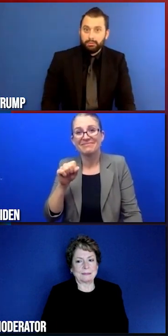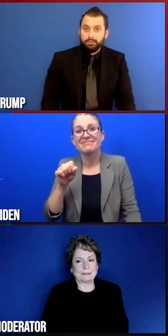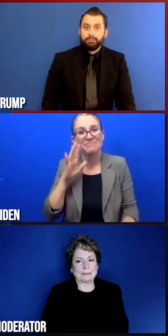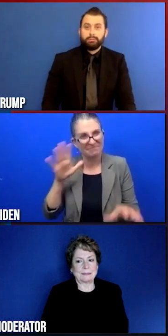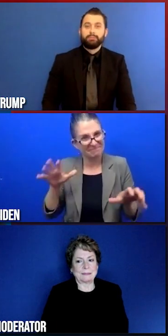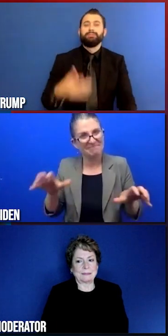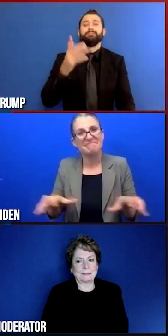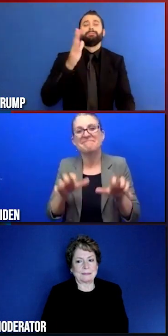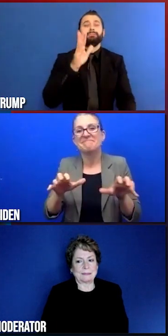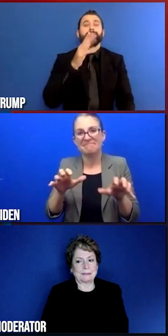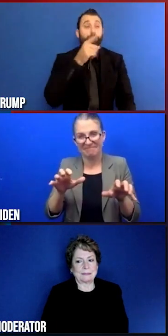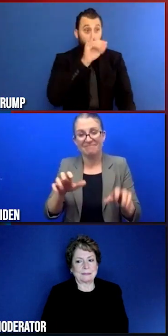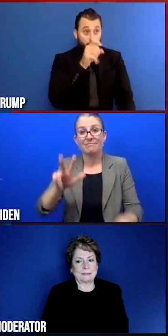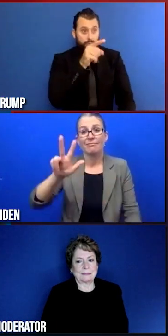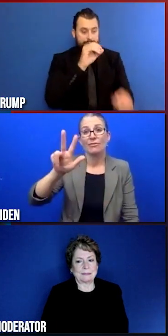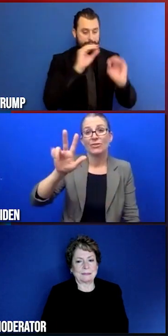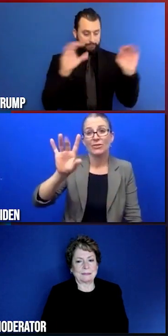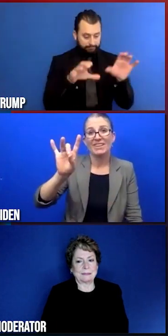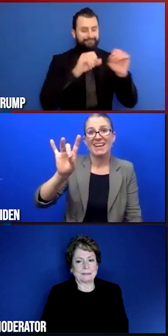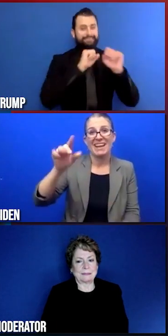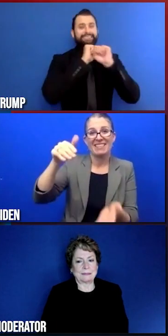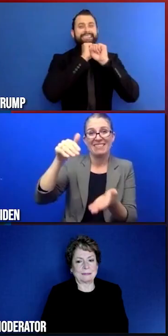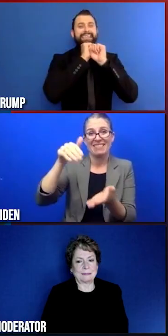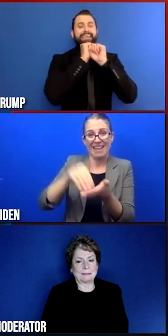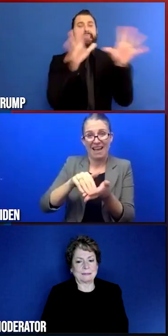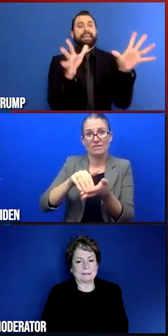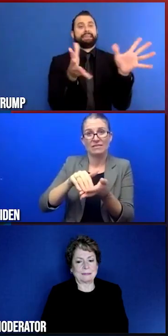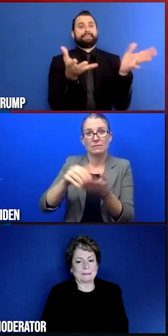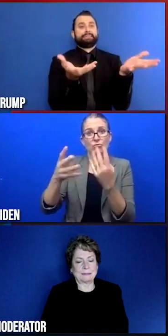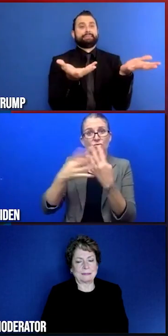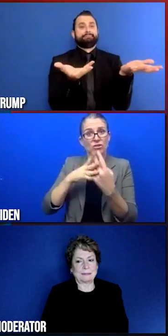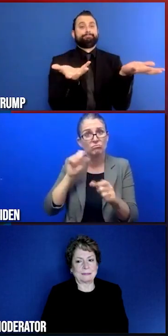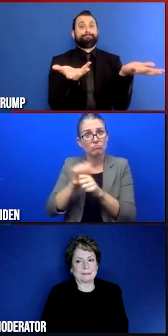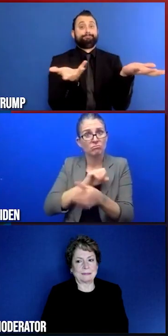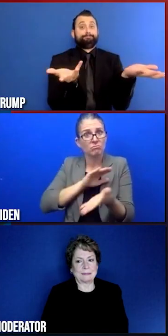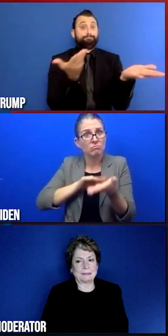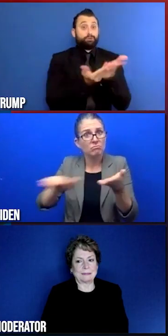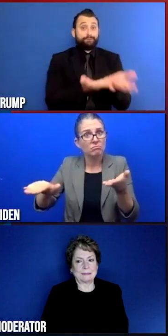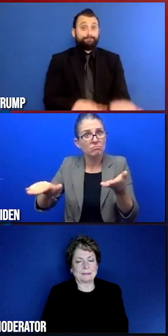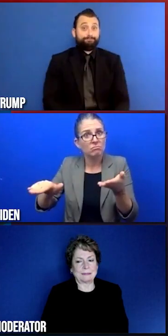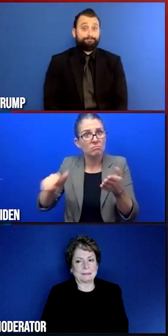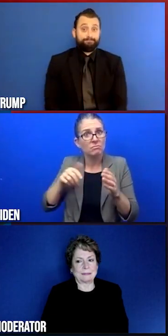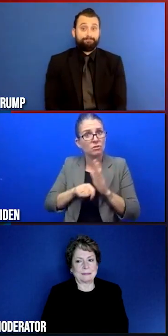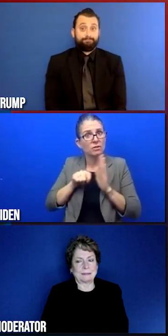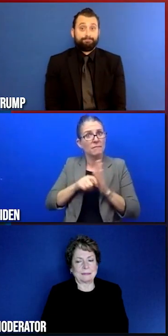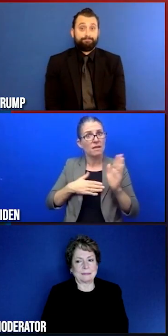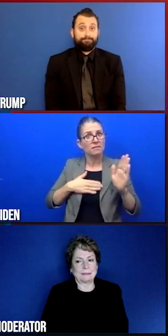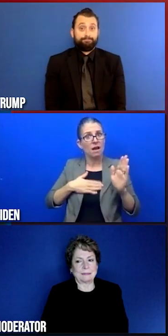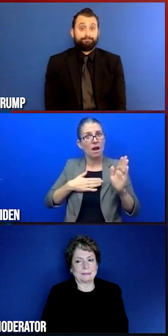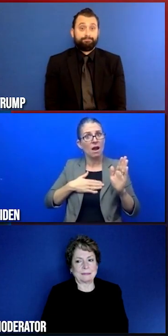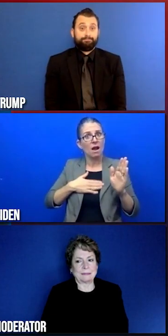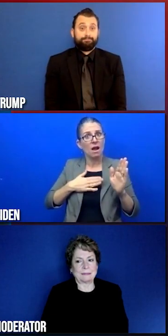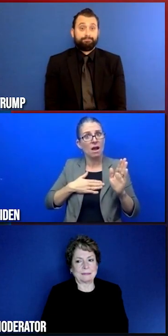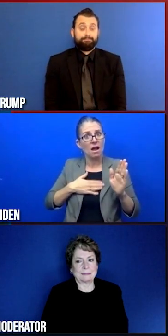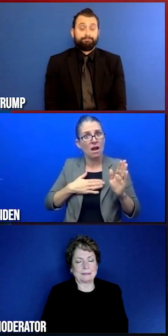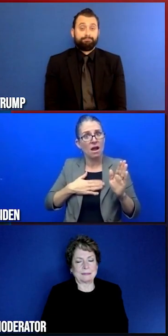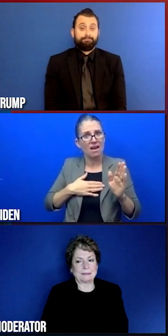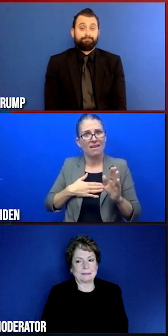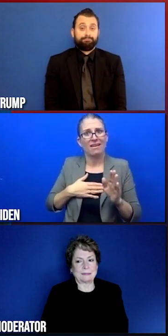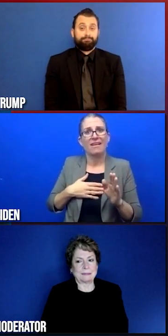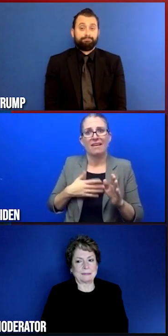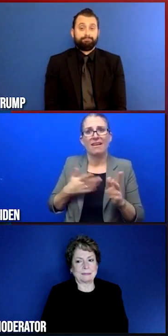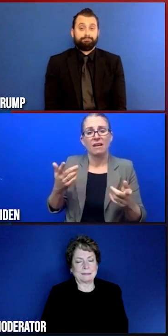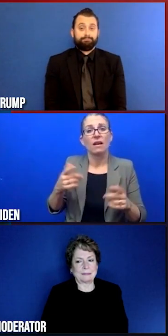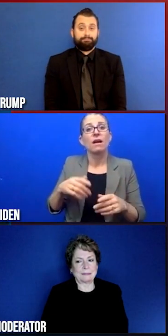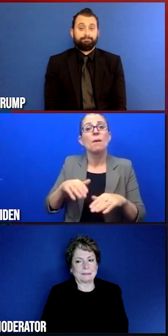38,000 prisoners were released from federal prison. There were over 1,000 people who were given clemency. In fact, we're